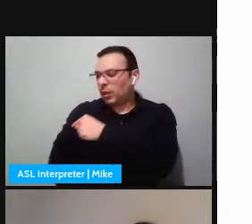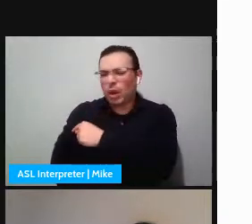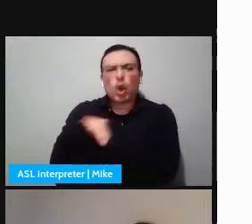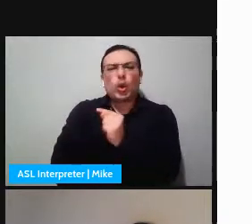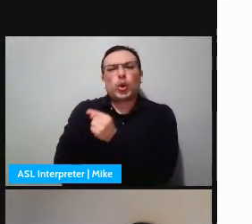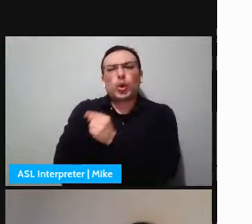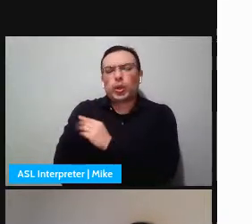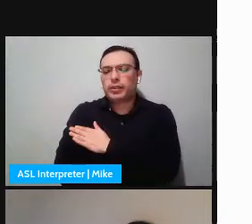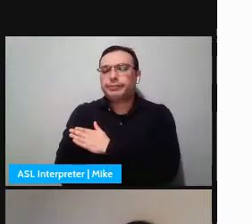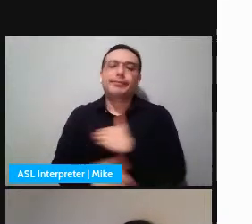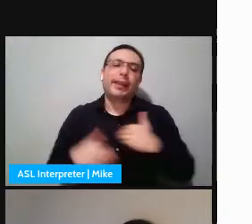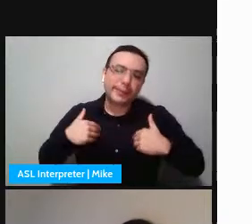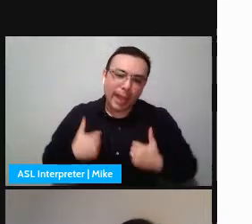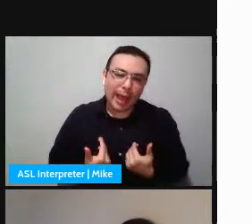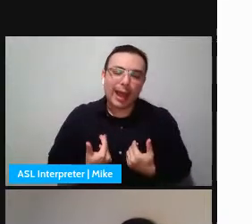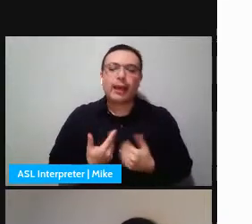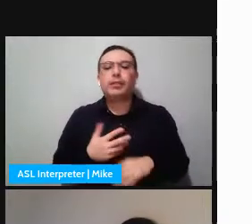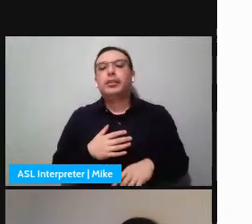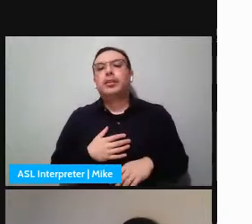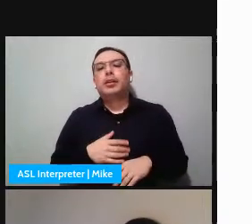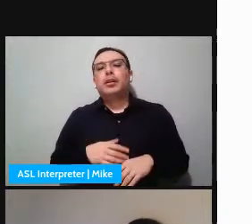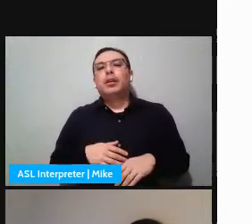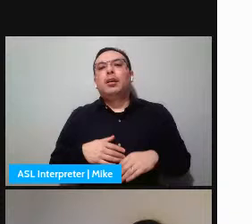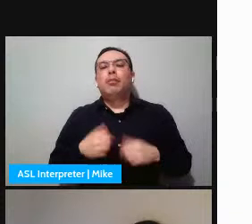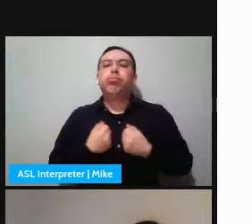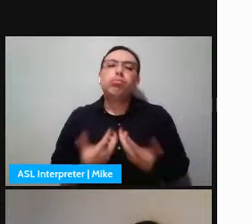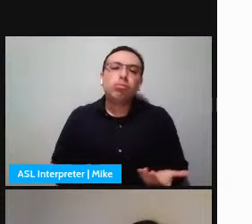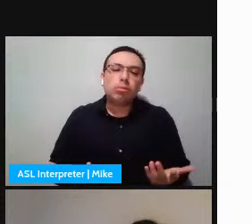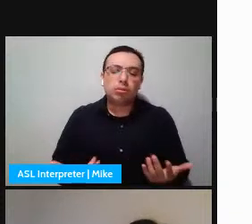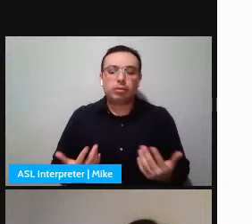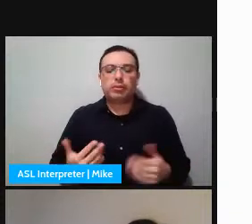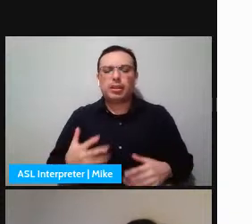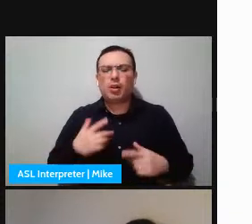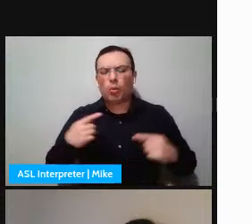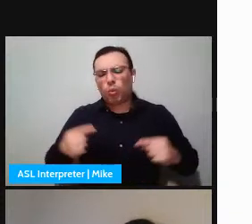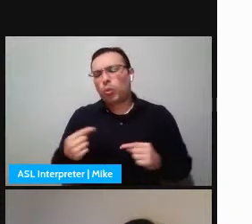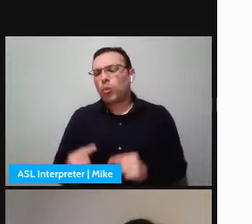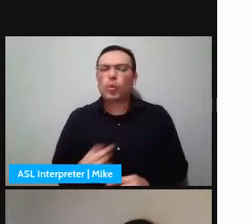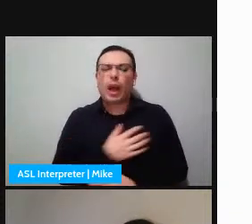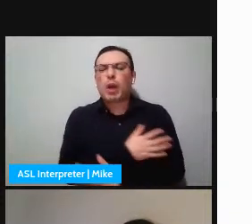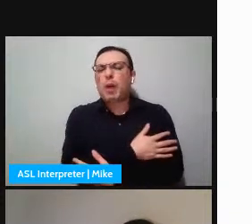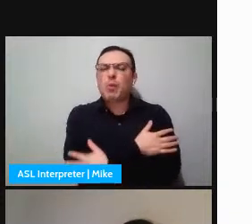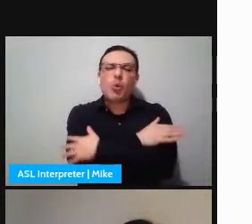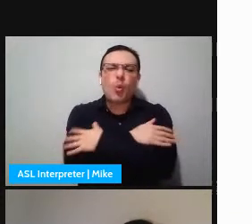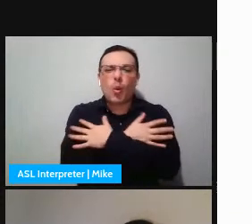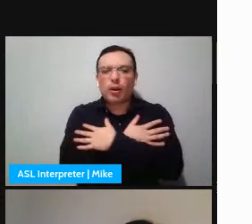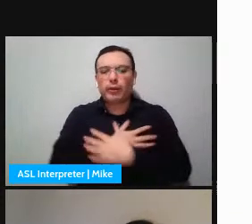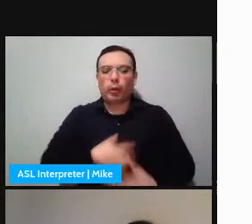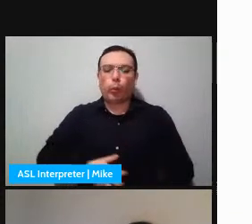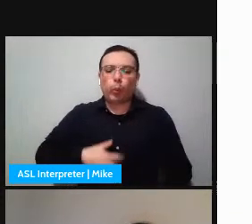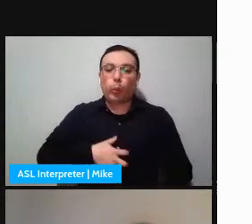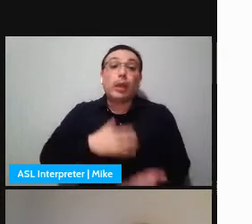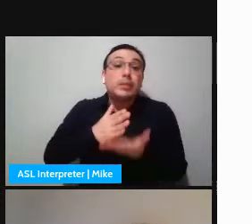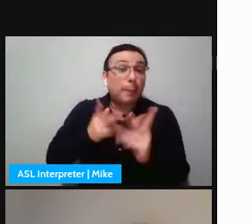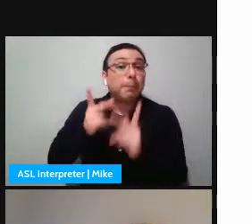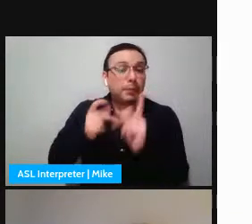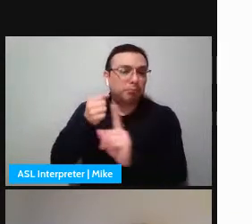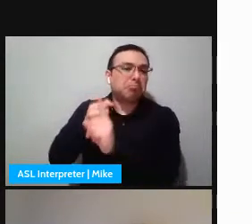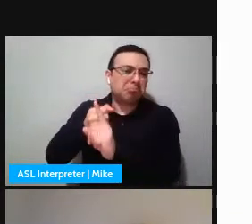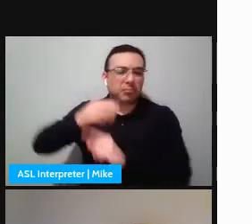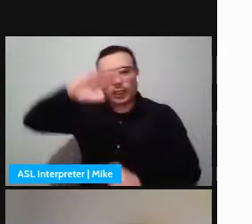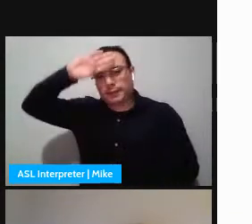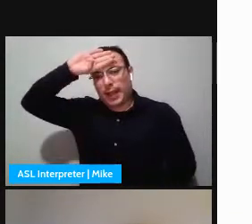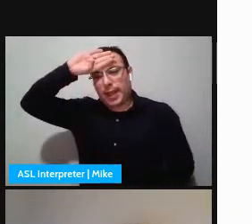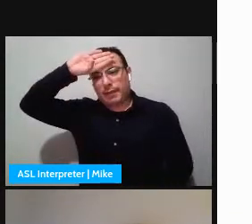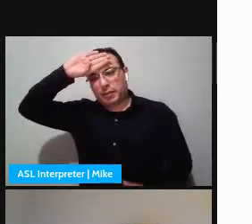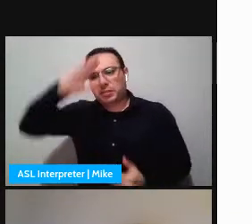at fatigue, headache, muscle aches, nausea. And then fevers do also occur in some. When